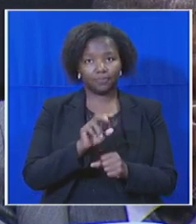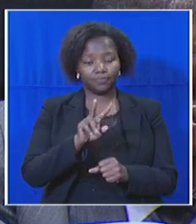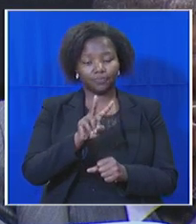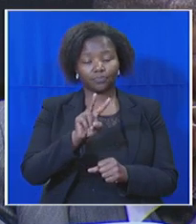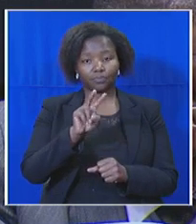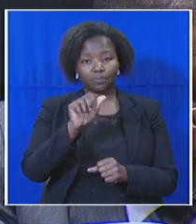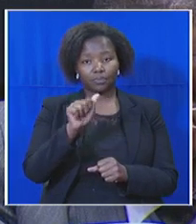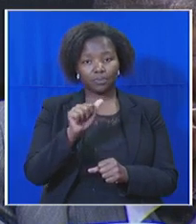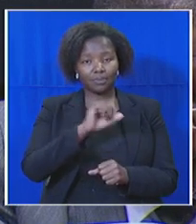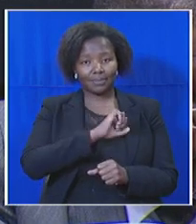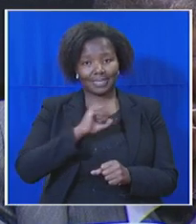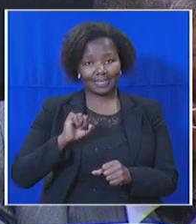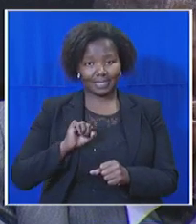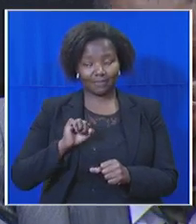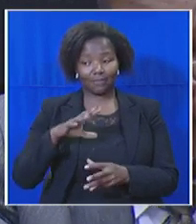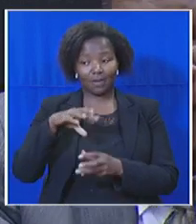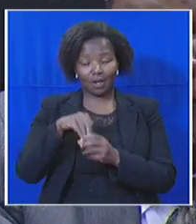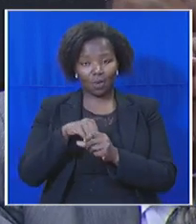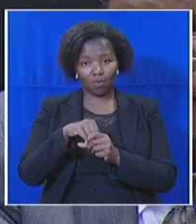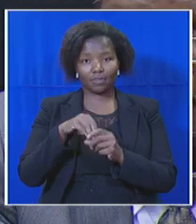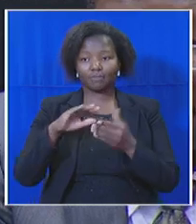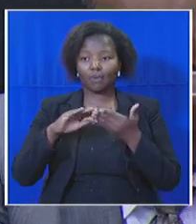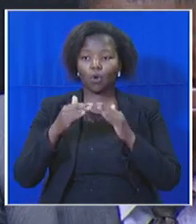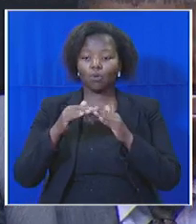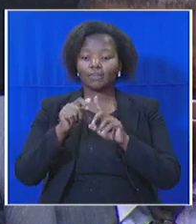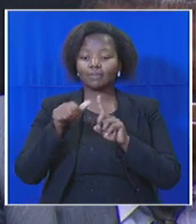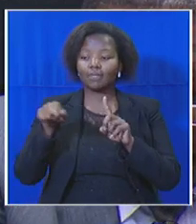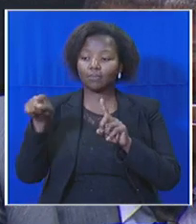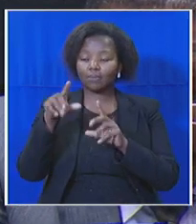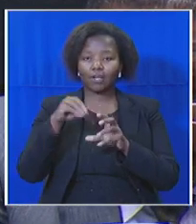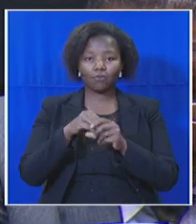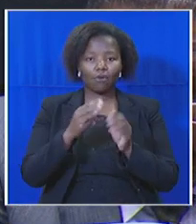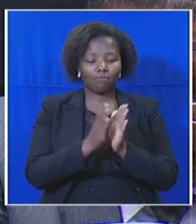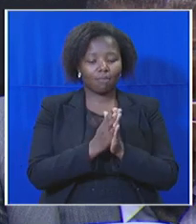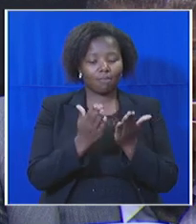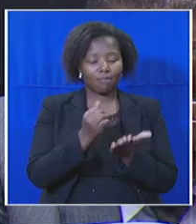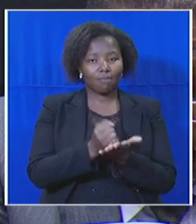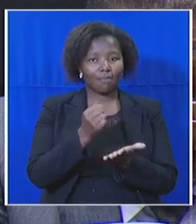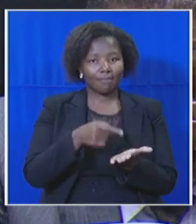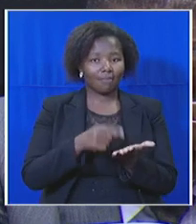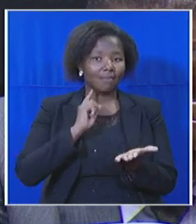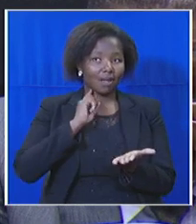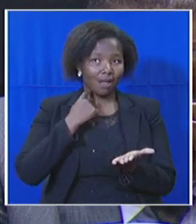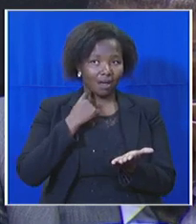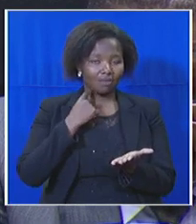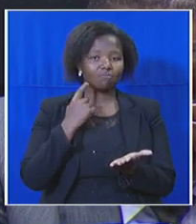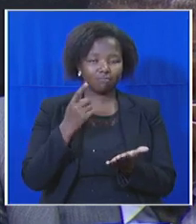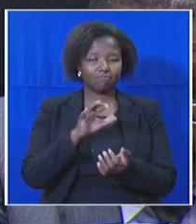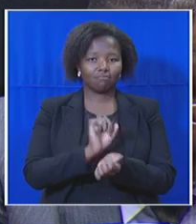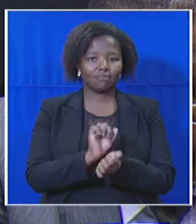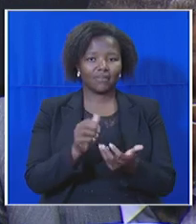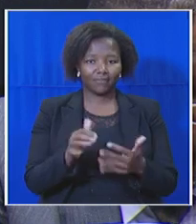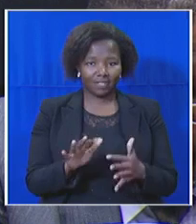including members of the public involved in document fraud and corruption, have been arrested,